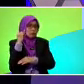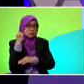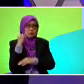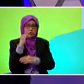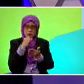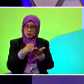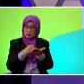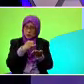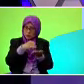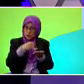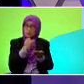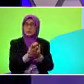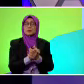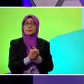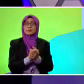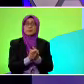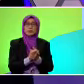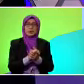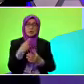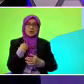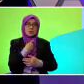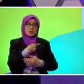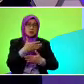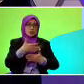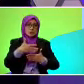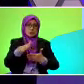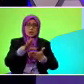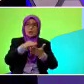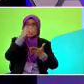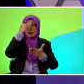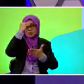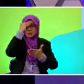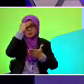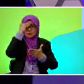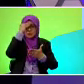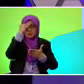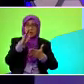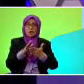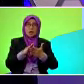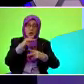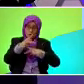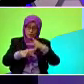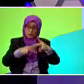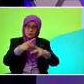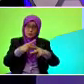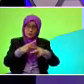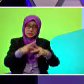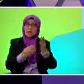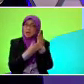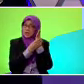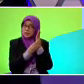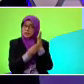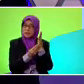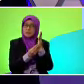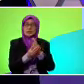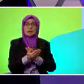So we have learned science process skills. The first one is observing. So when we observe these things, we must